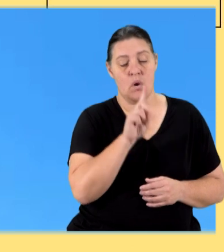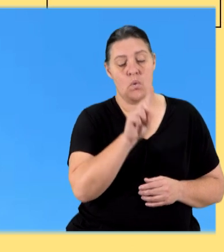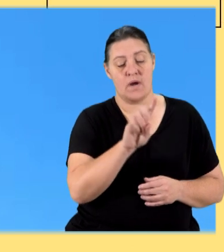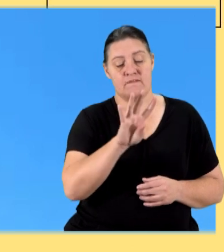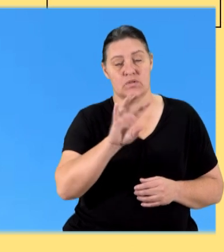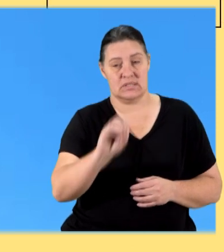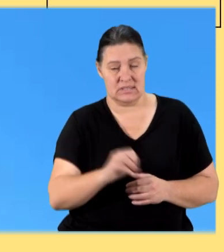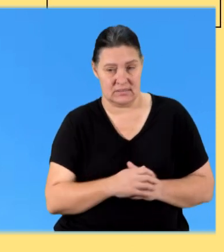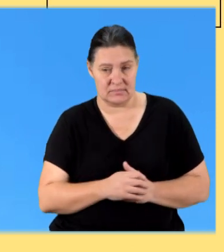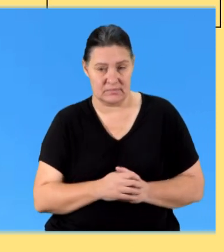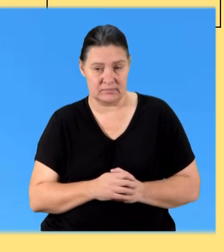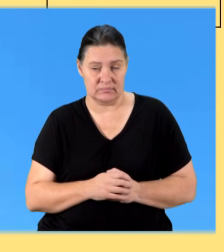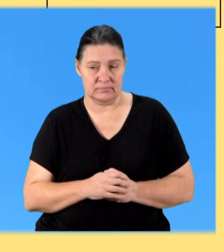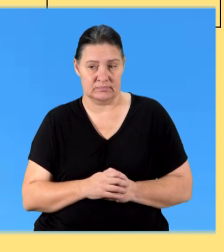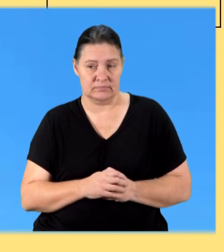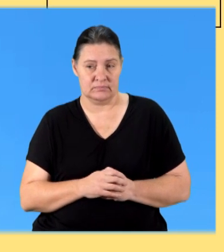3,140.